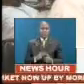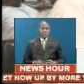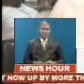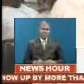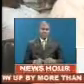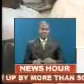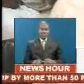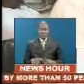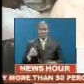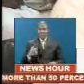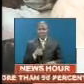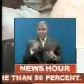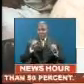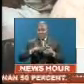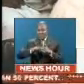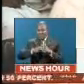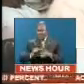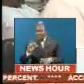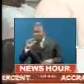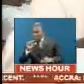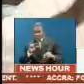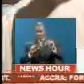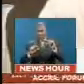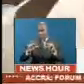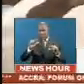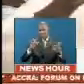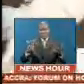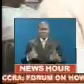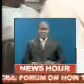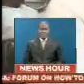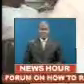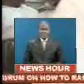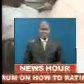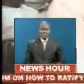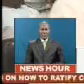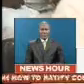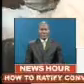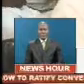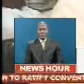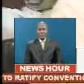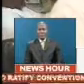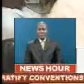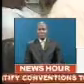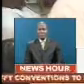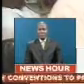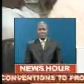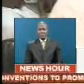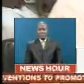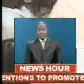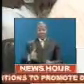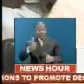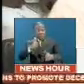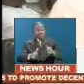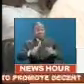small ways. You know, protecting your currency doesn't have to be a huge, massive Bank of Ghana exercise. Every